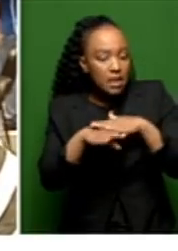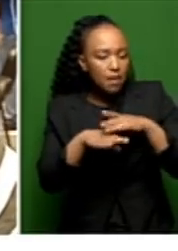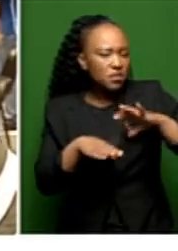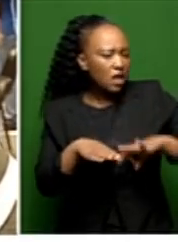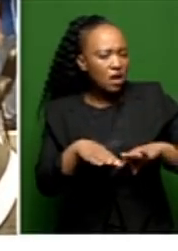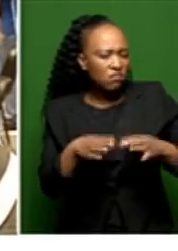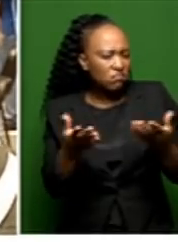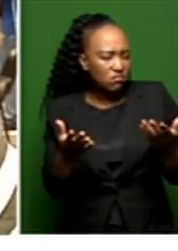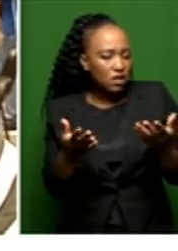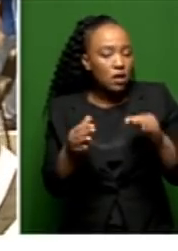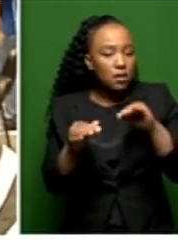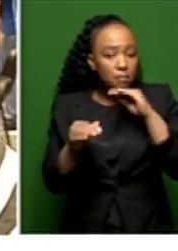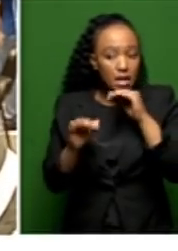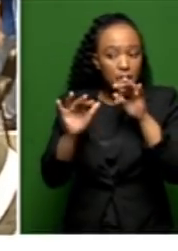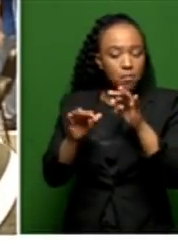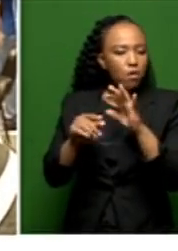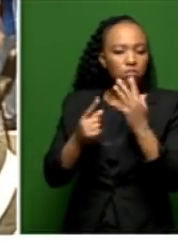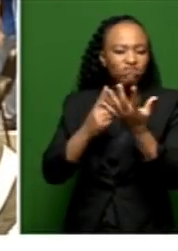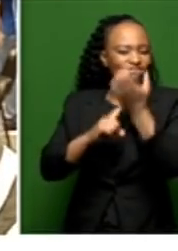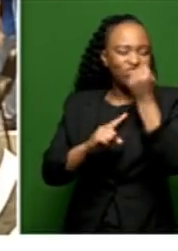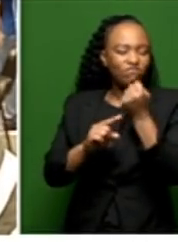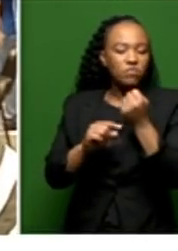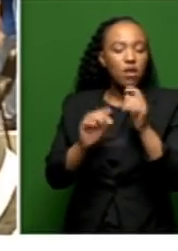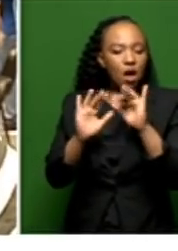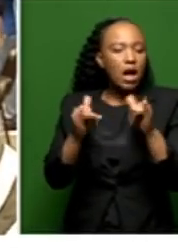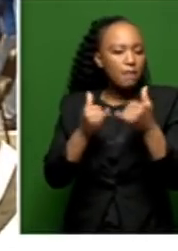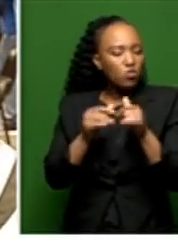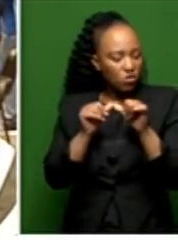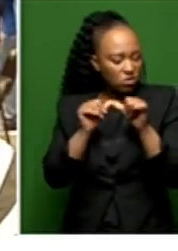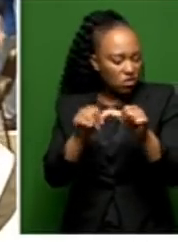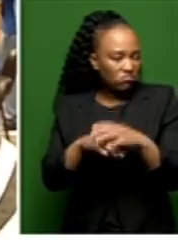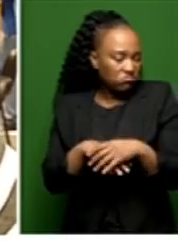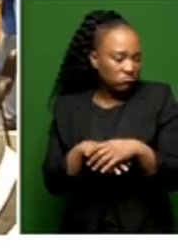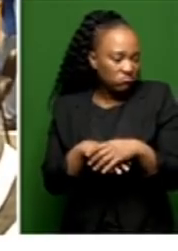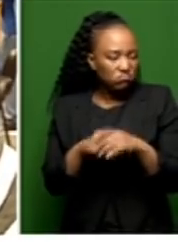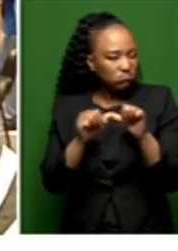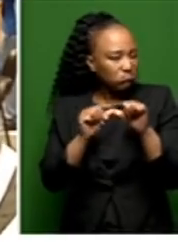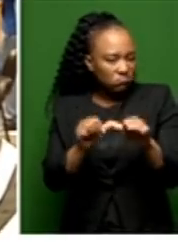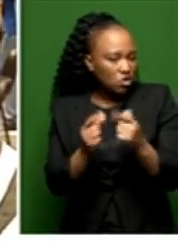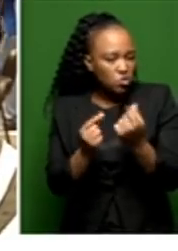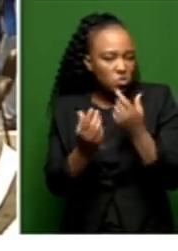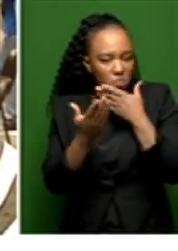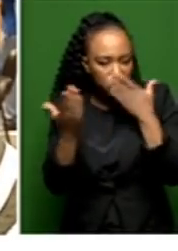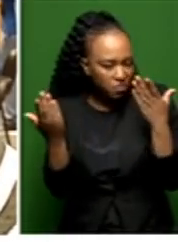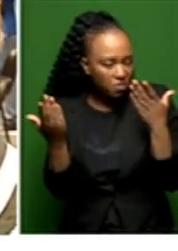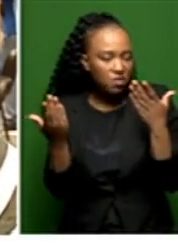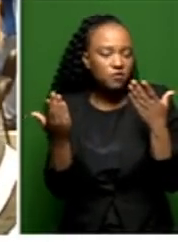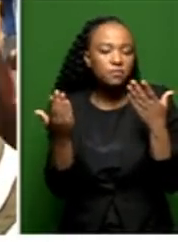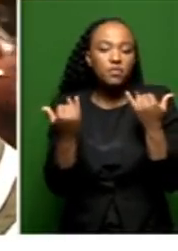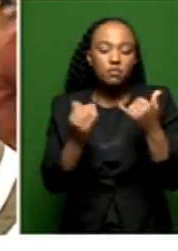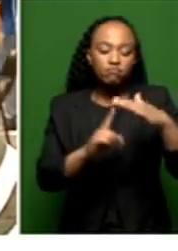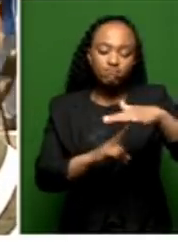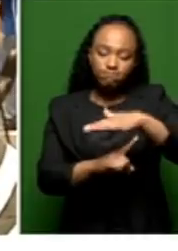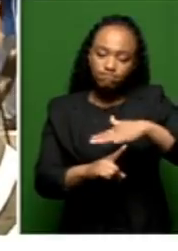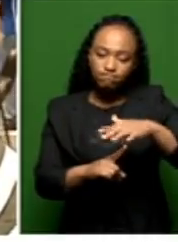the people will never realize it. And companies will continue to act with impunity. And so you have situations where we run